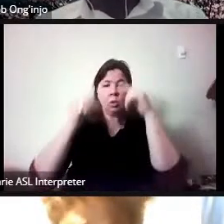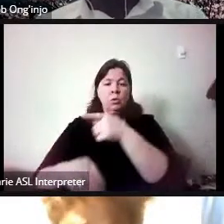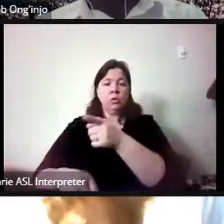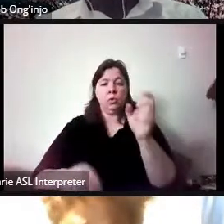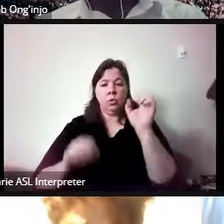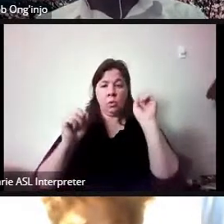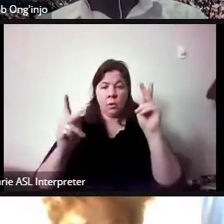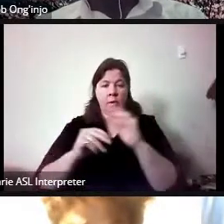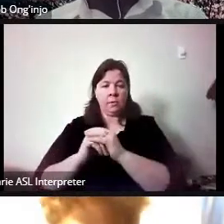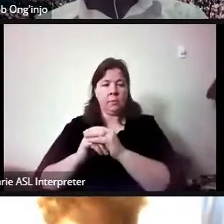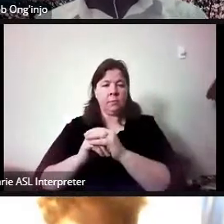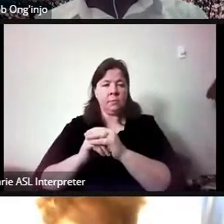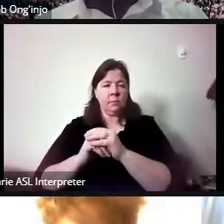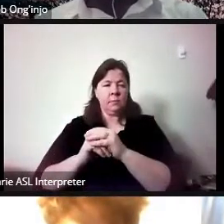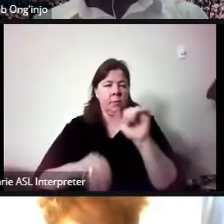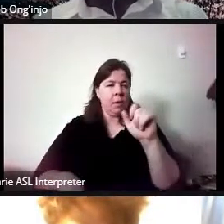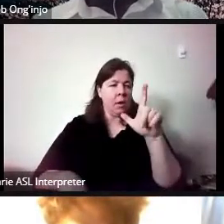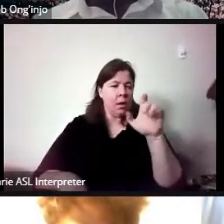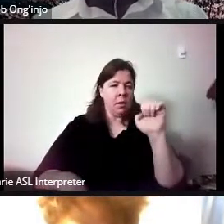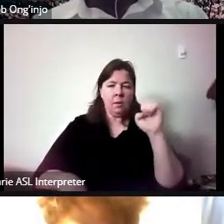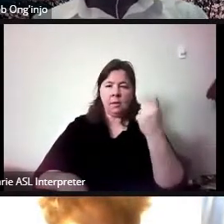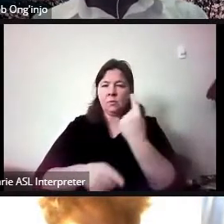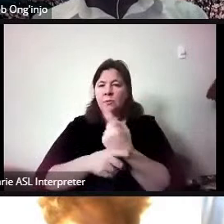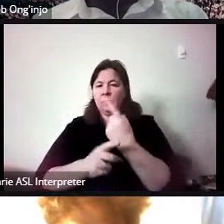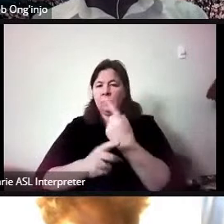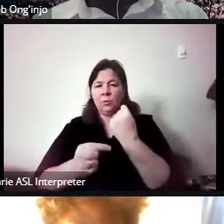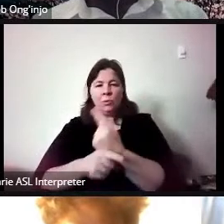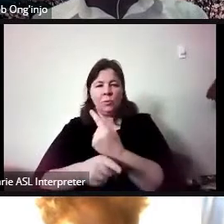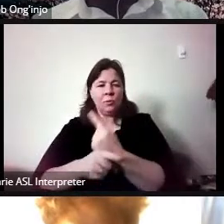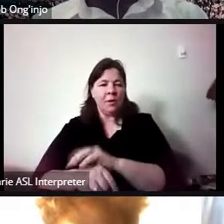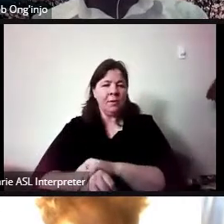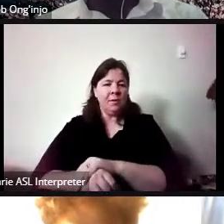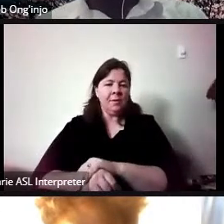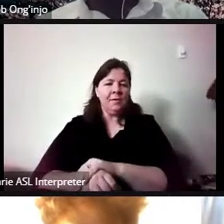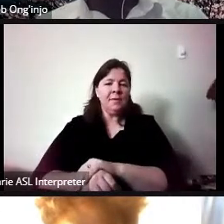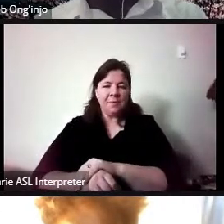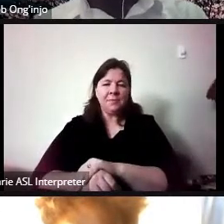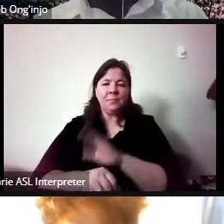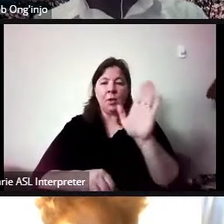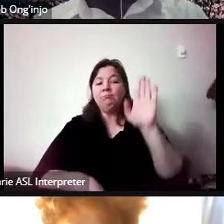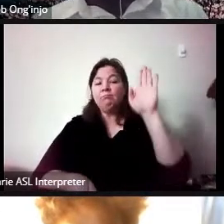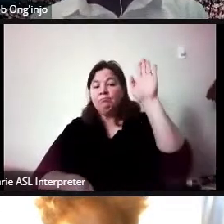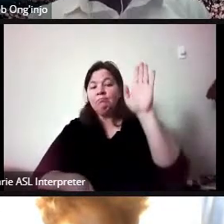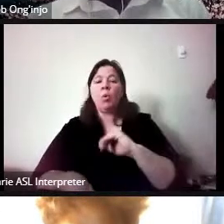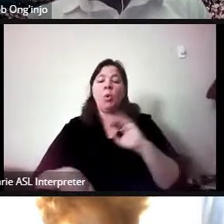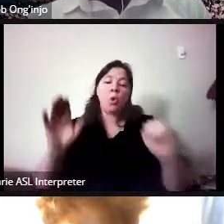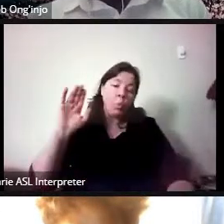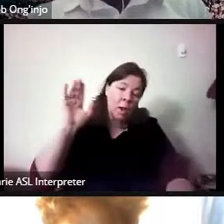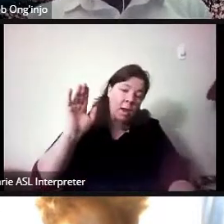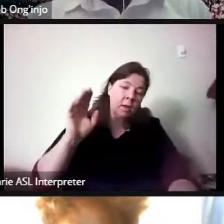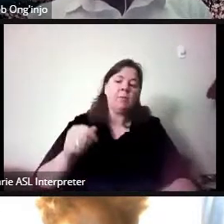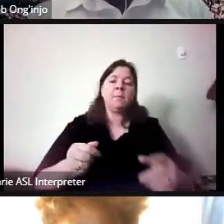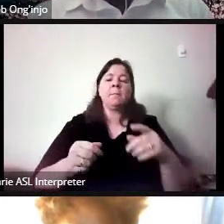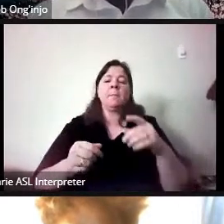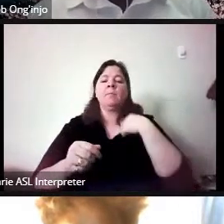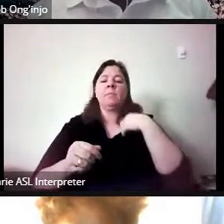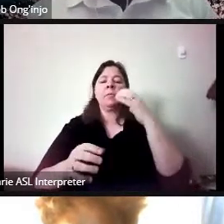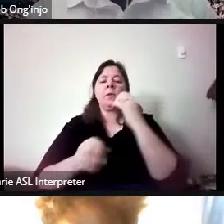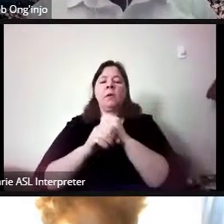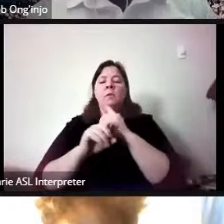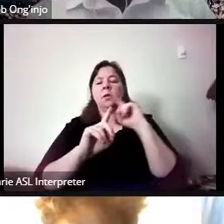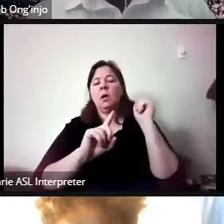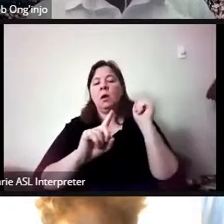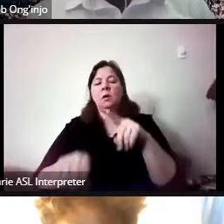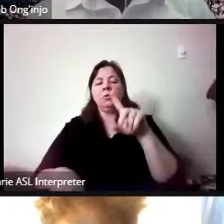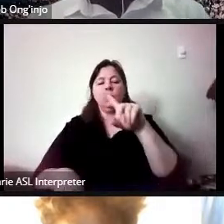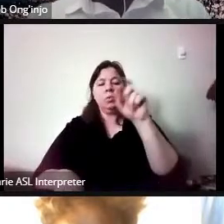go. Alexander's doing it exactly right. Alexander Hendrik. You just raise your hand, wave once we get to answer questions and